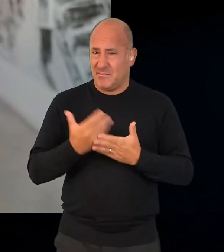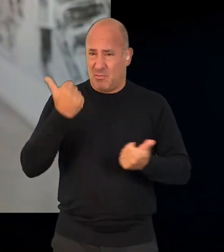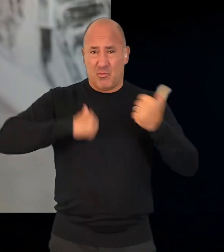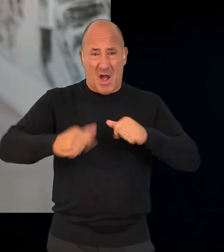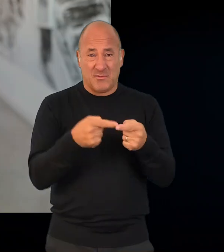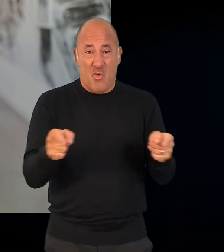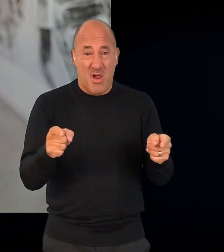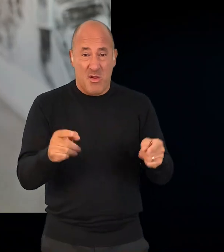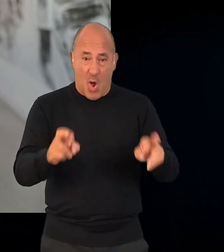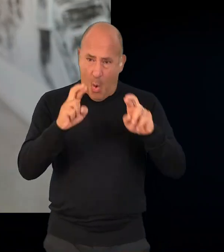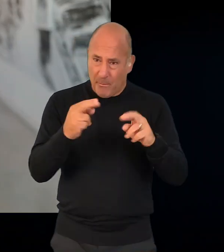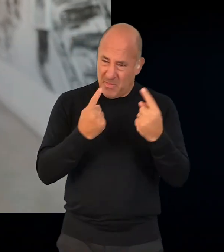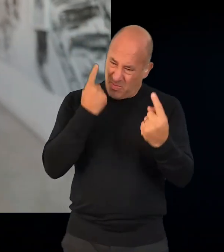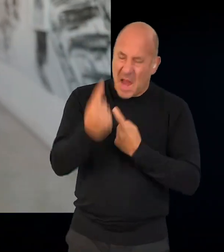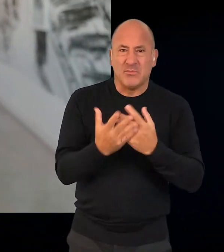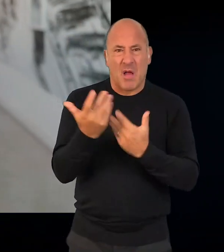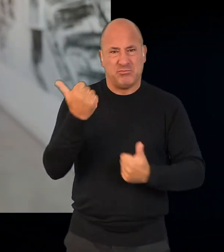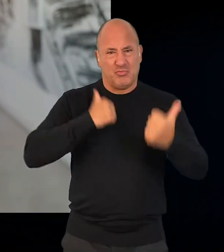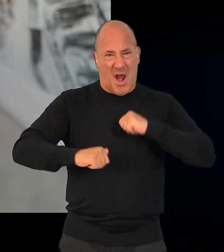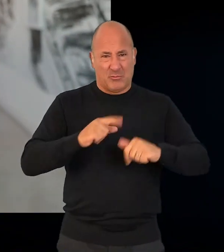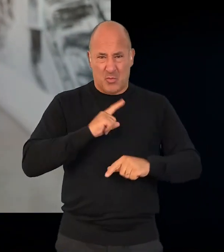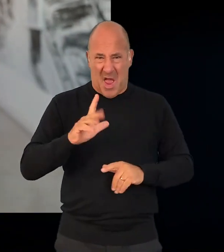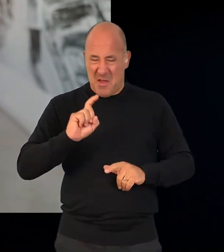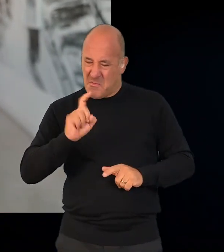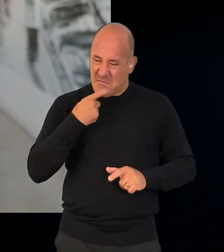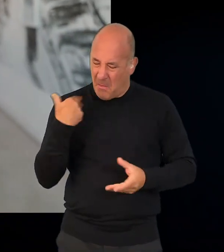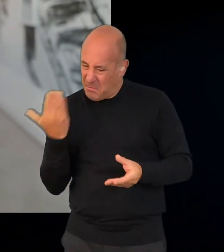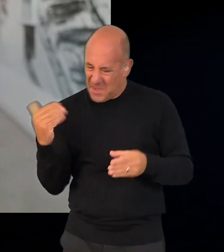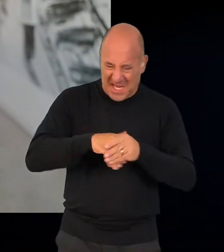proud of them, and I hopefully think that they're all proud of themselves for